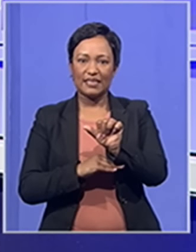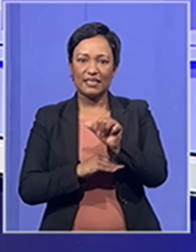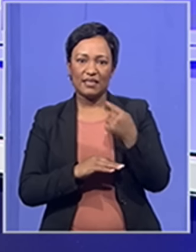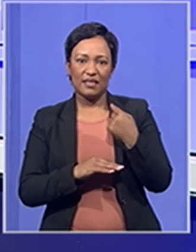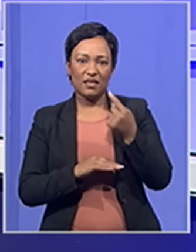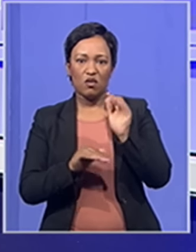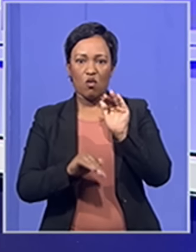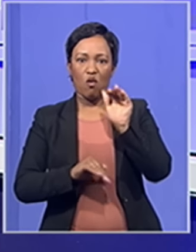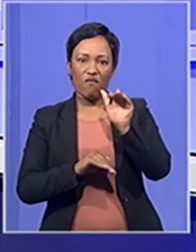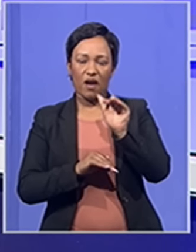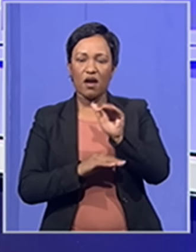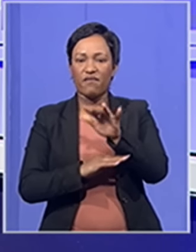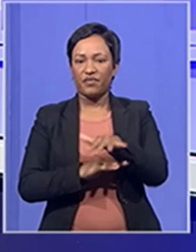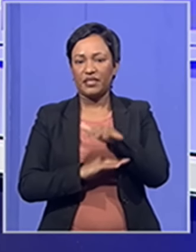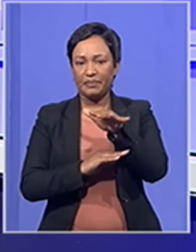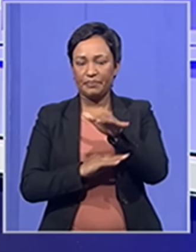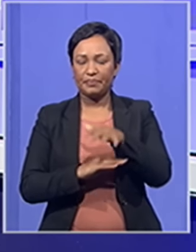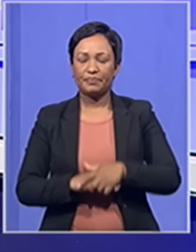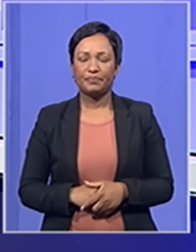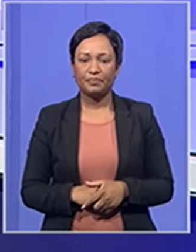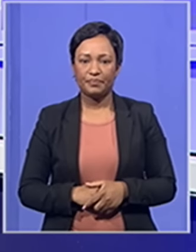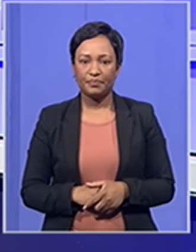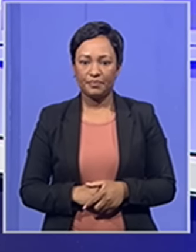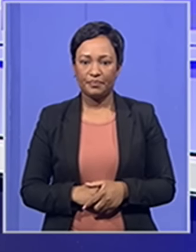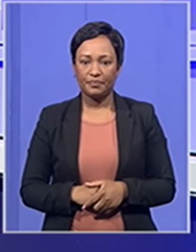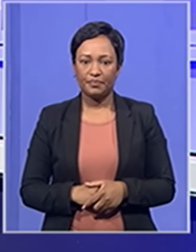di-overeng di le 50.